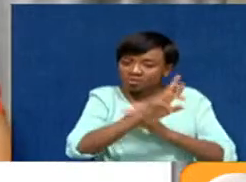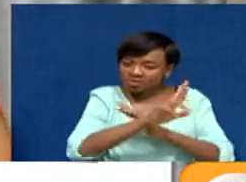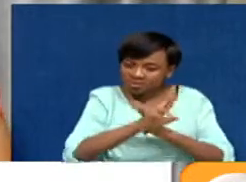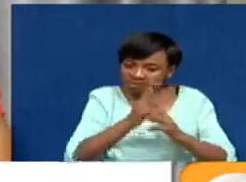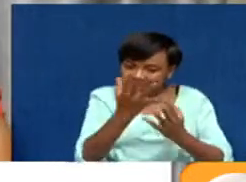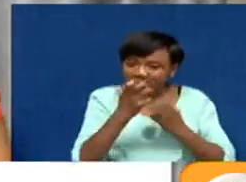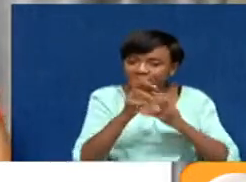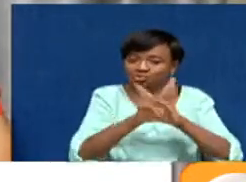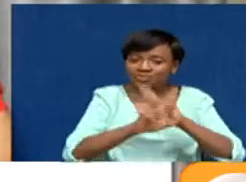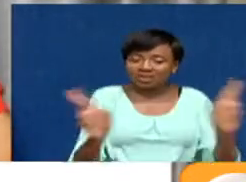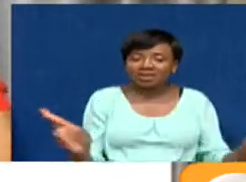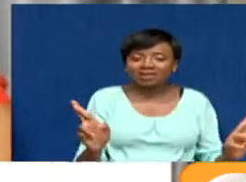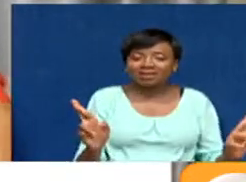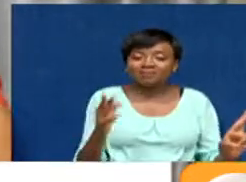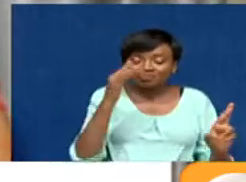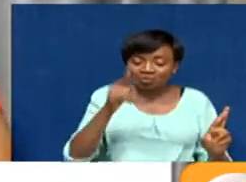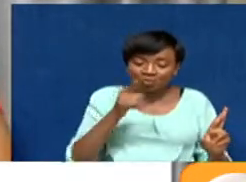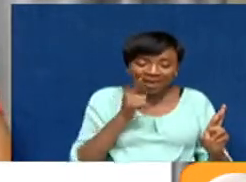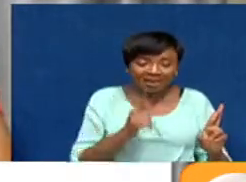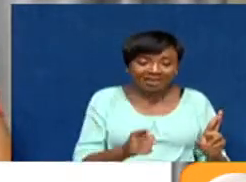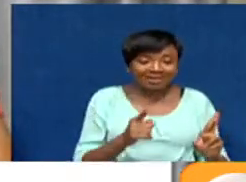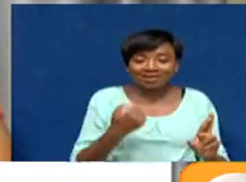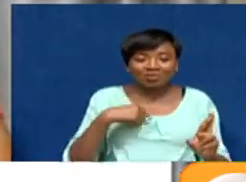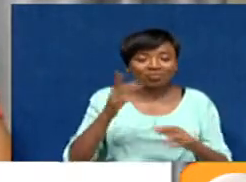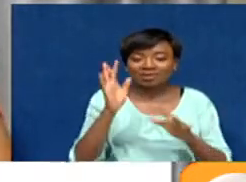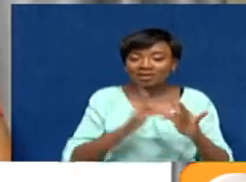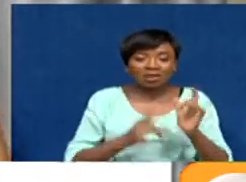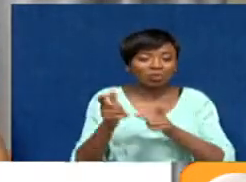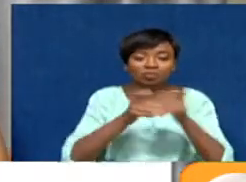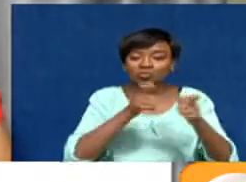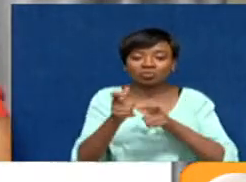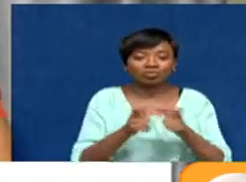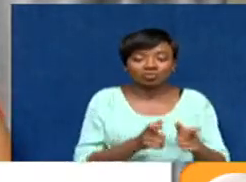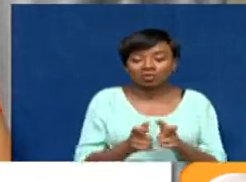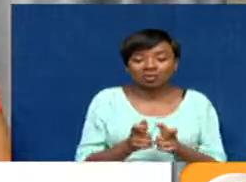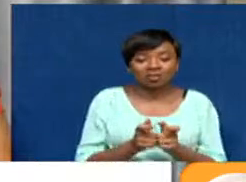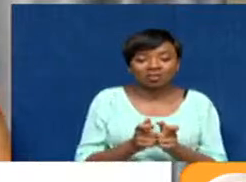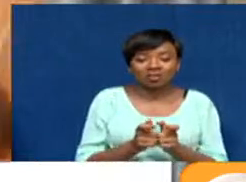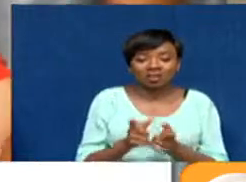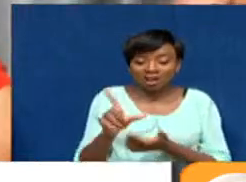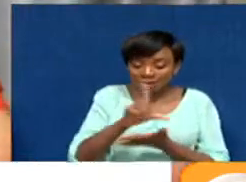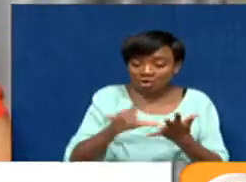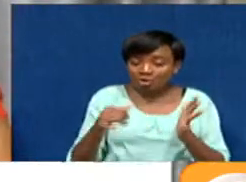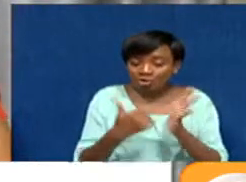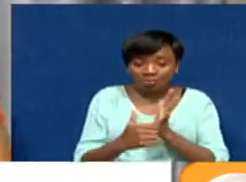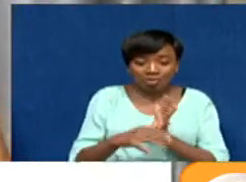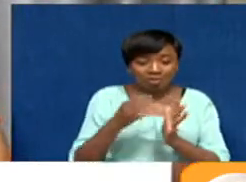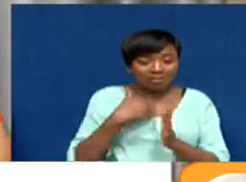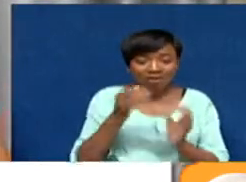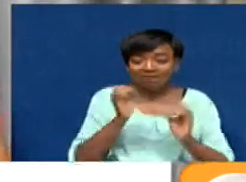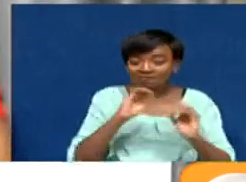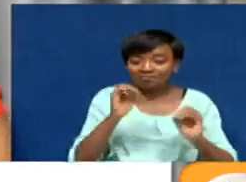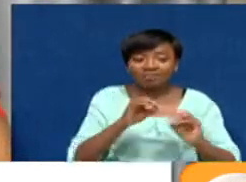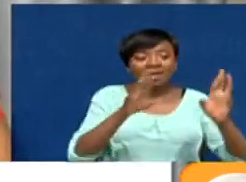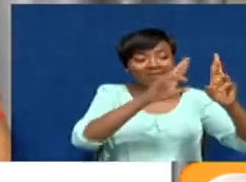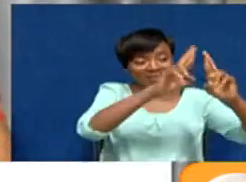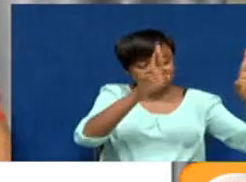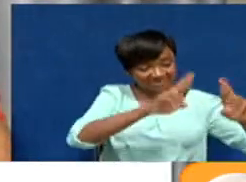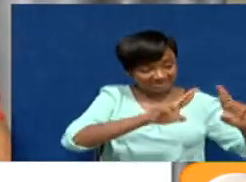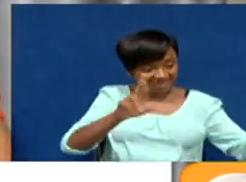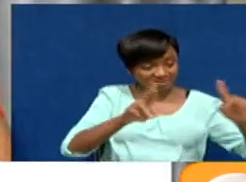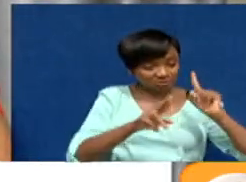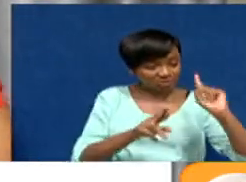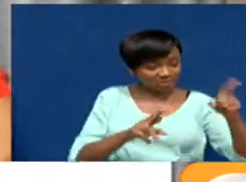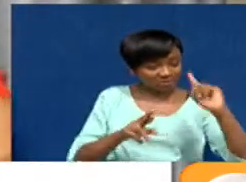are not ours. And I like the way the PSA said that we don't have a problem locally. But internationally, then that was, we have